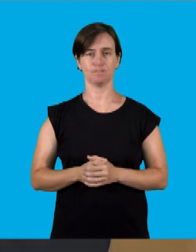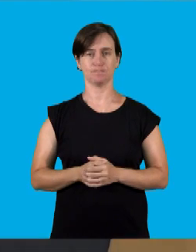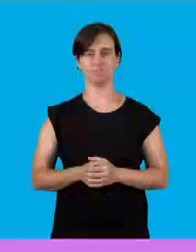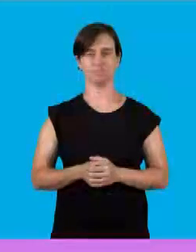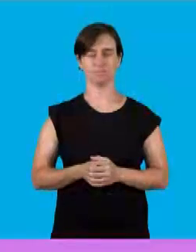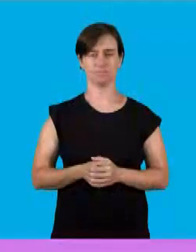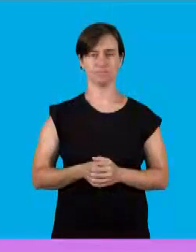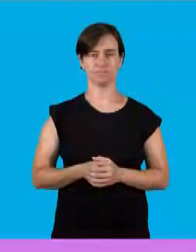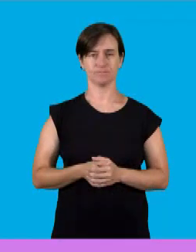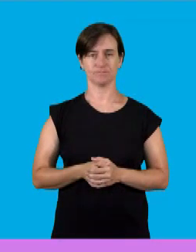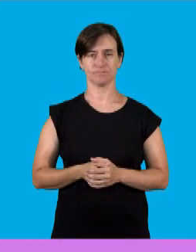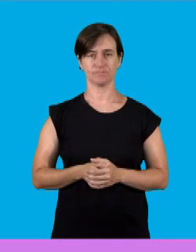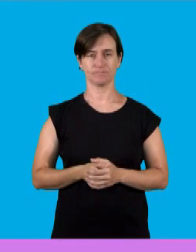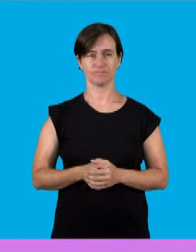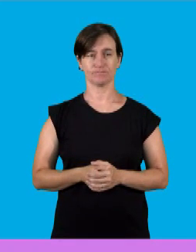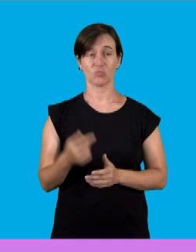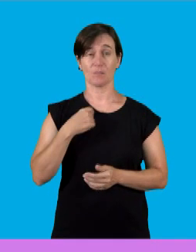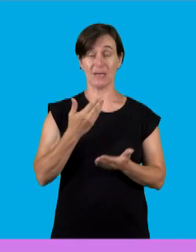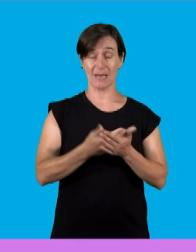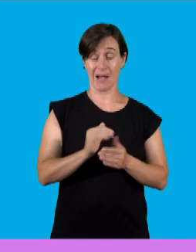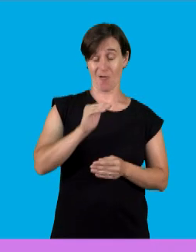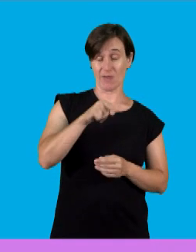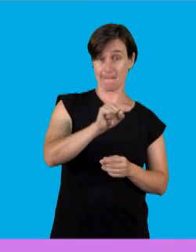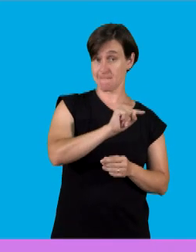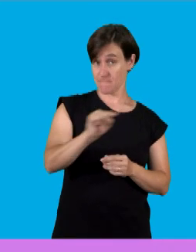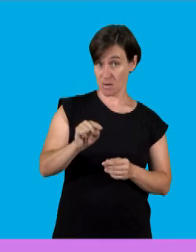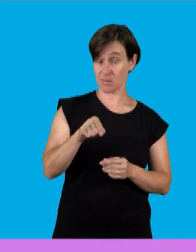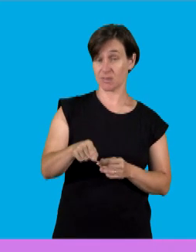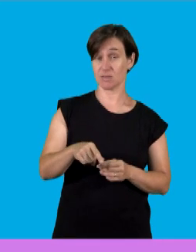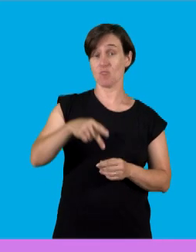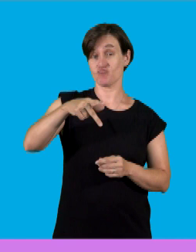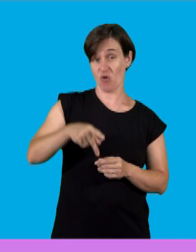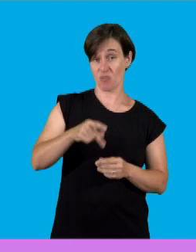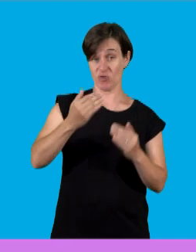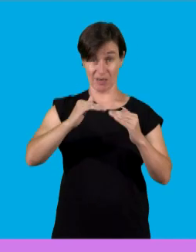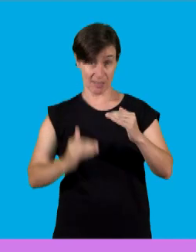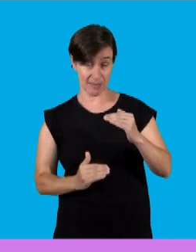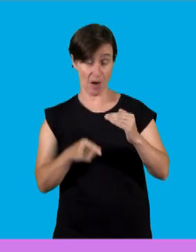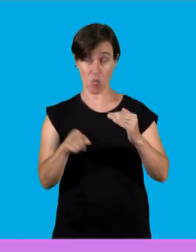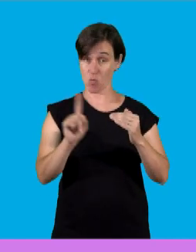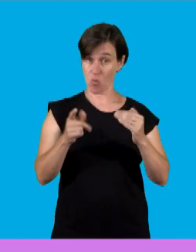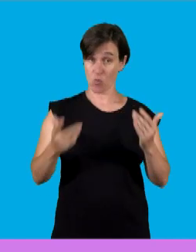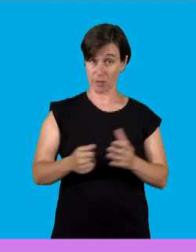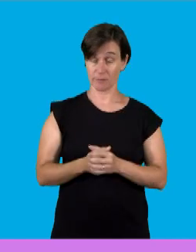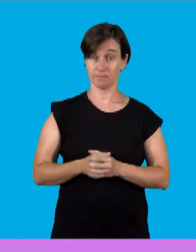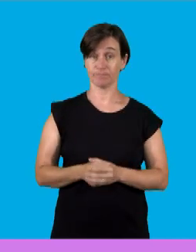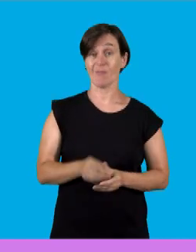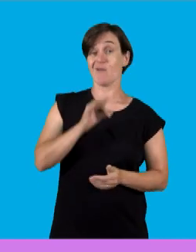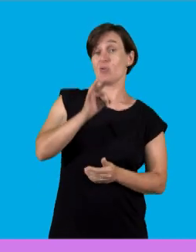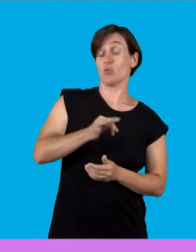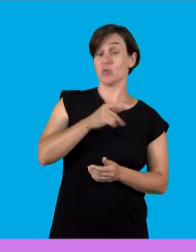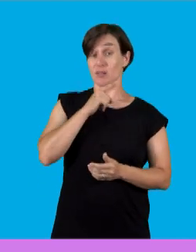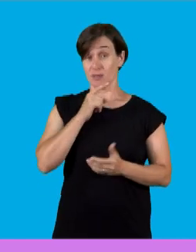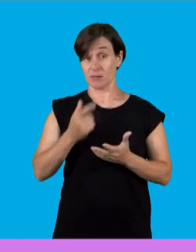so thereafter now, I will go and I say minus my primary rebate, right? Primary rebate is